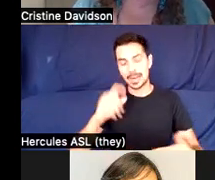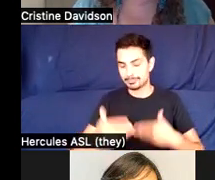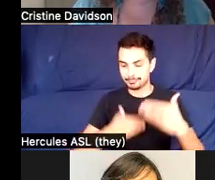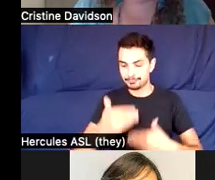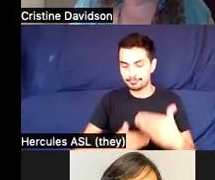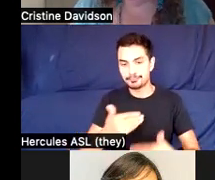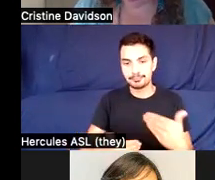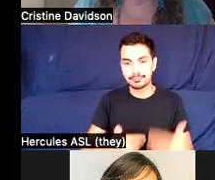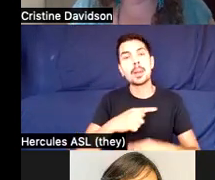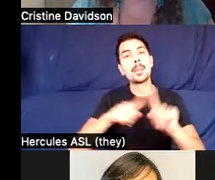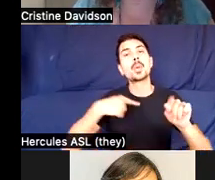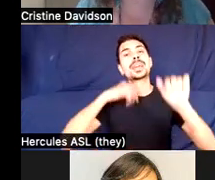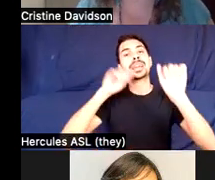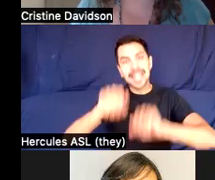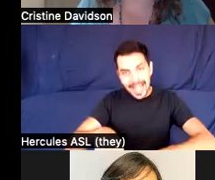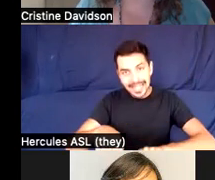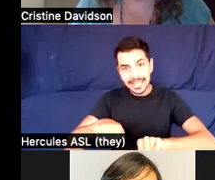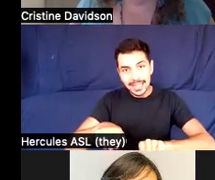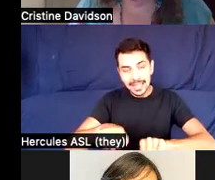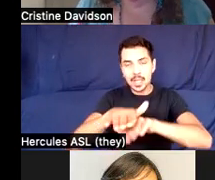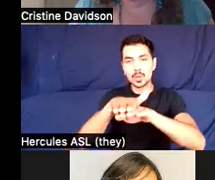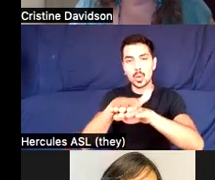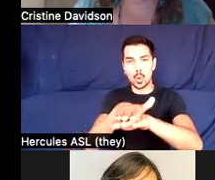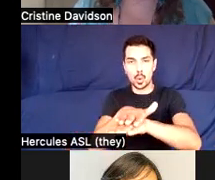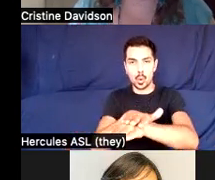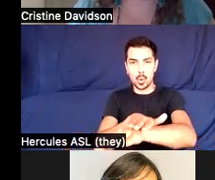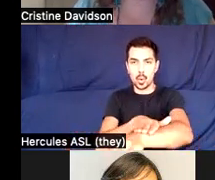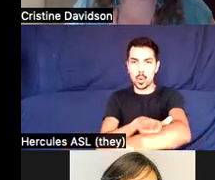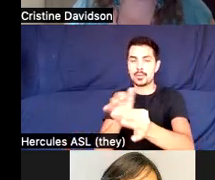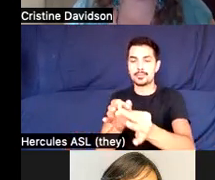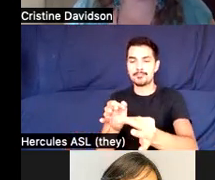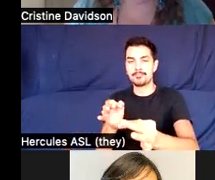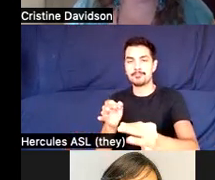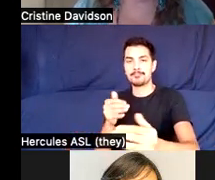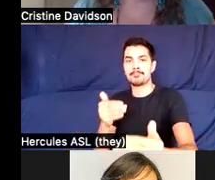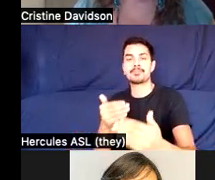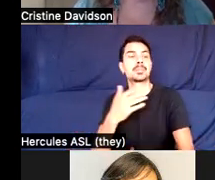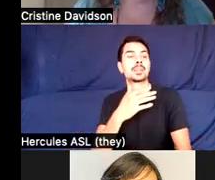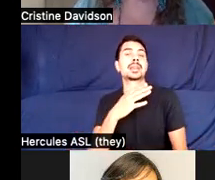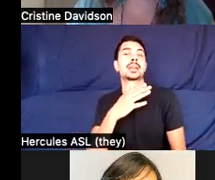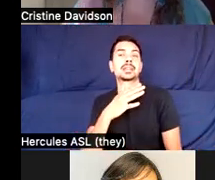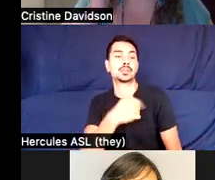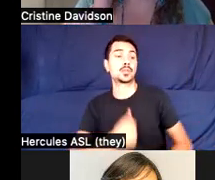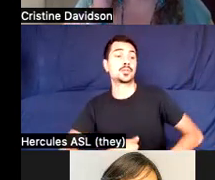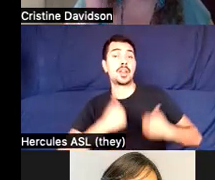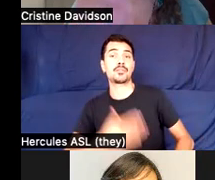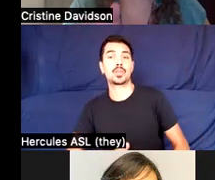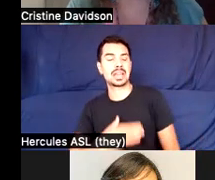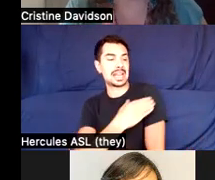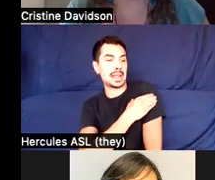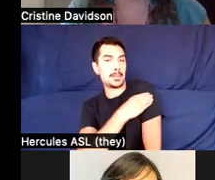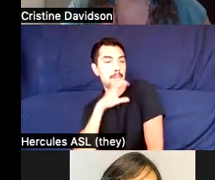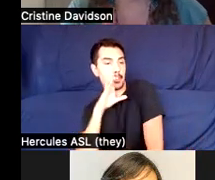slow things down and get things handled and get the power back in the survivor's hands, right?